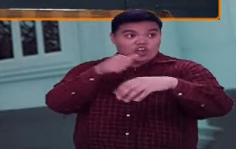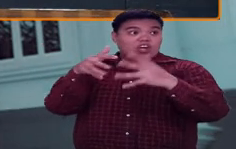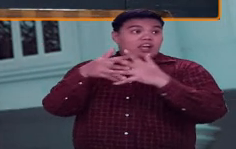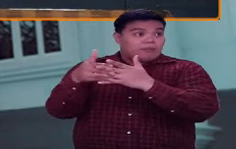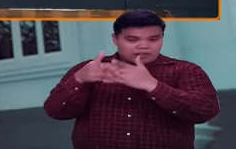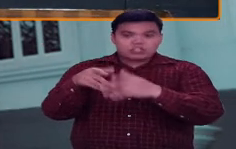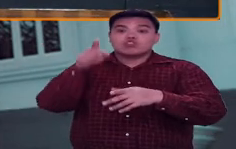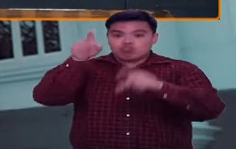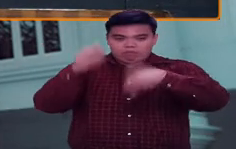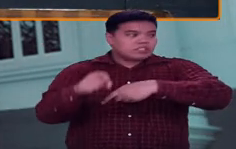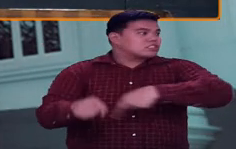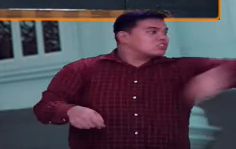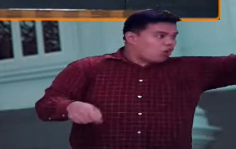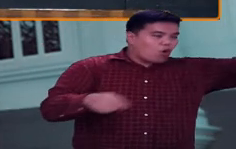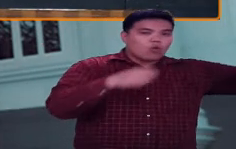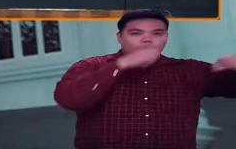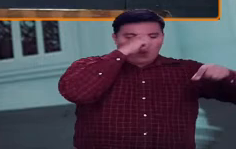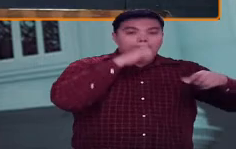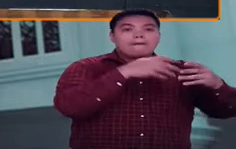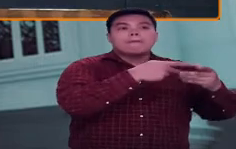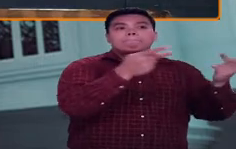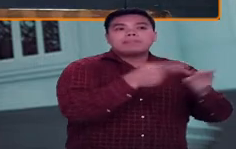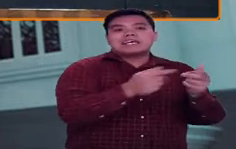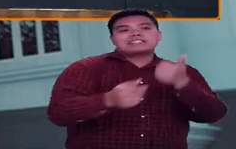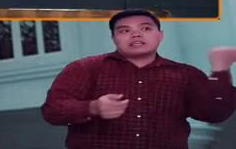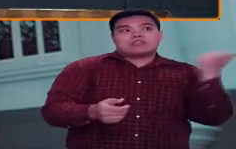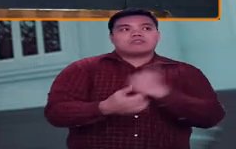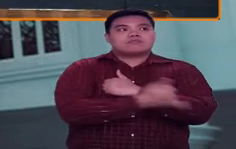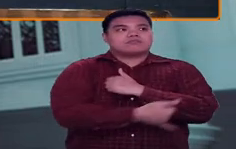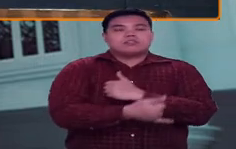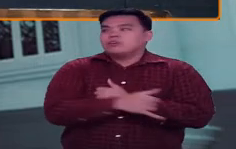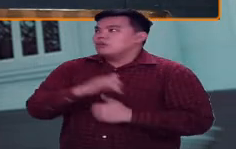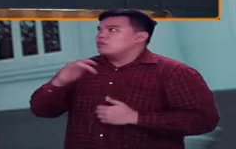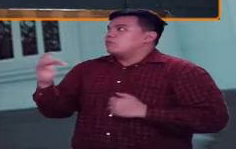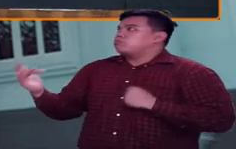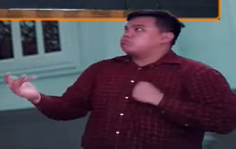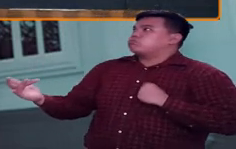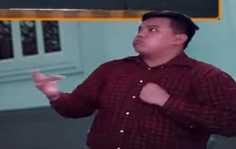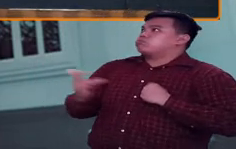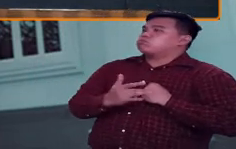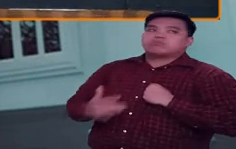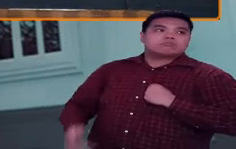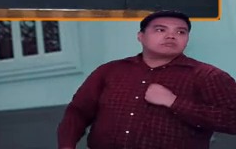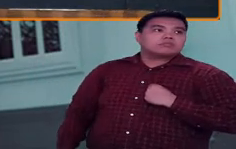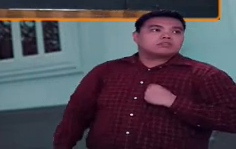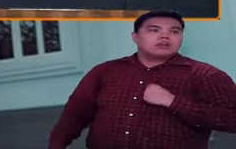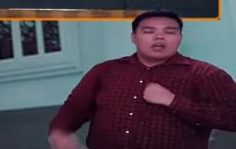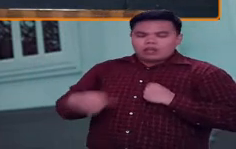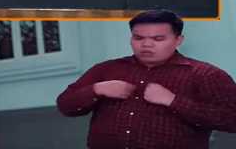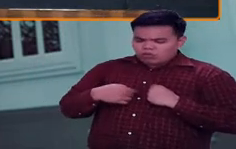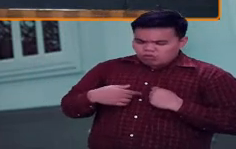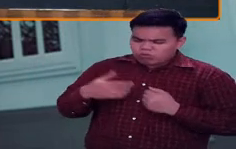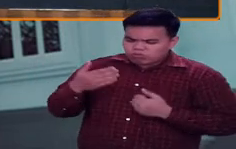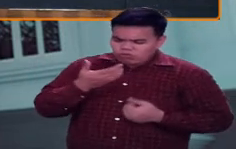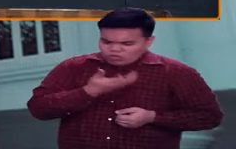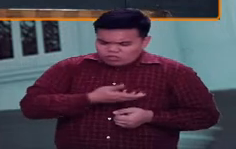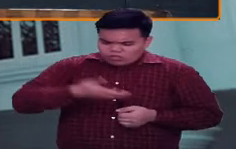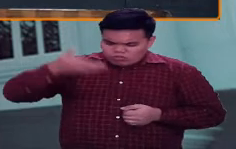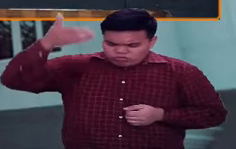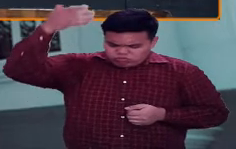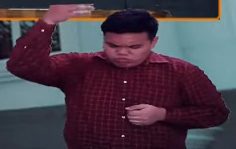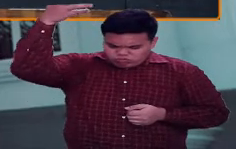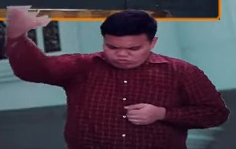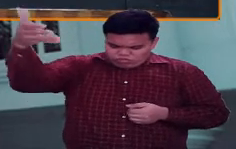you need to go somewhere else. Amen. God spoke to me. Amen. I went forward that day and surrendered my